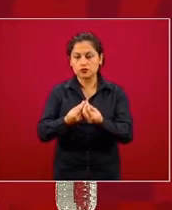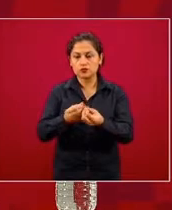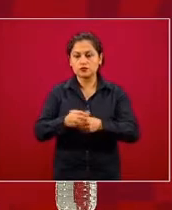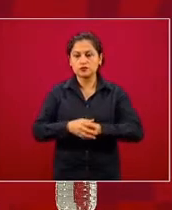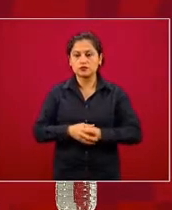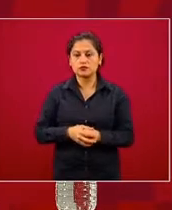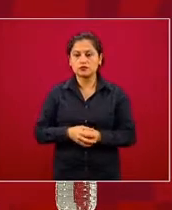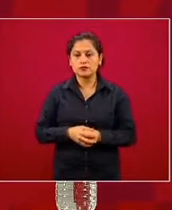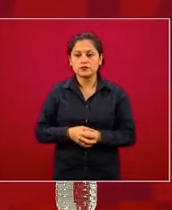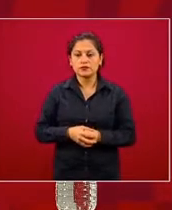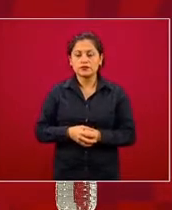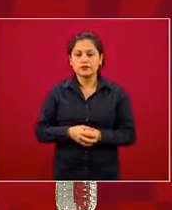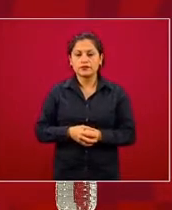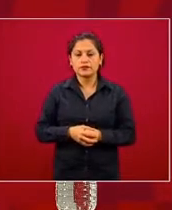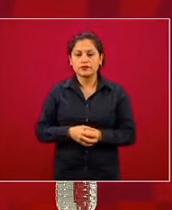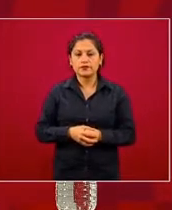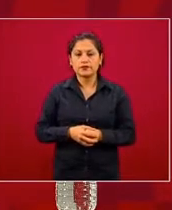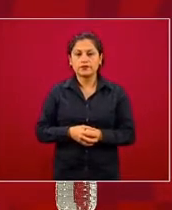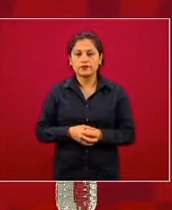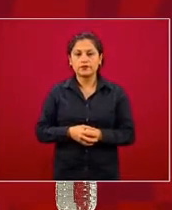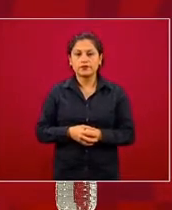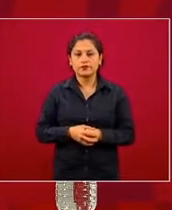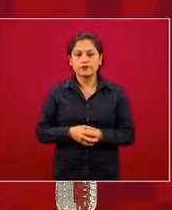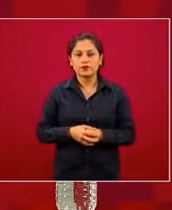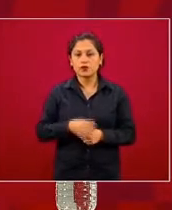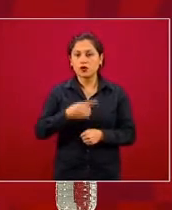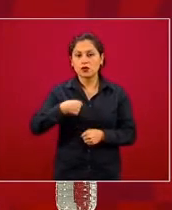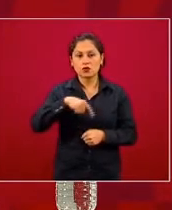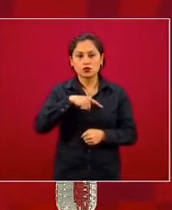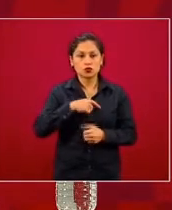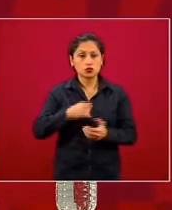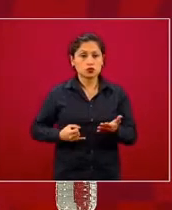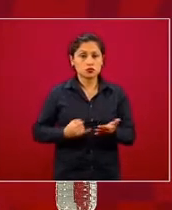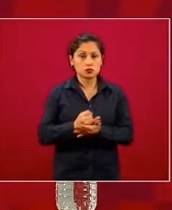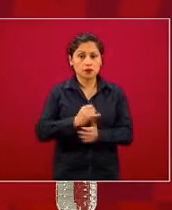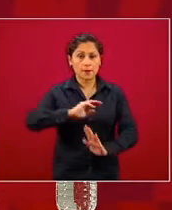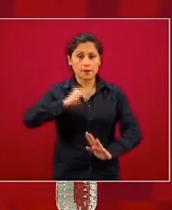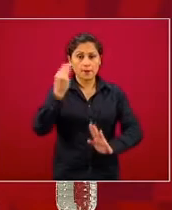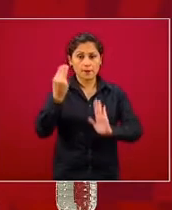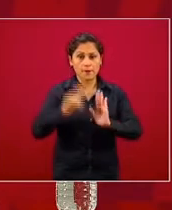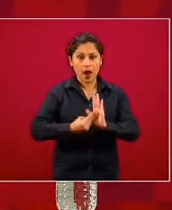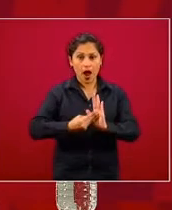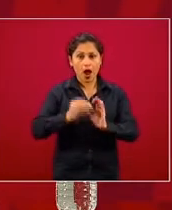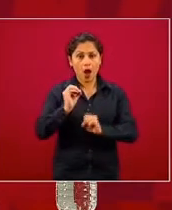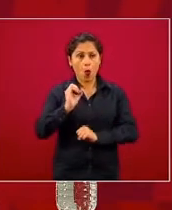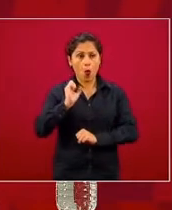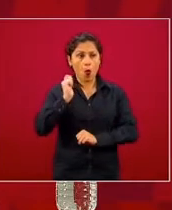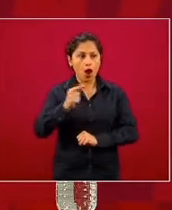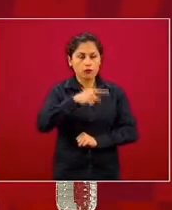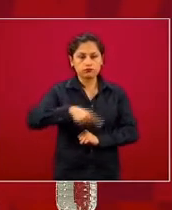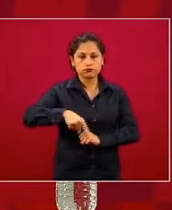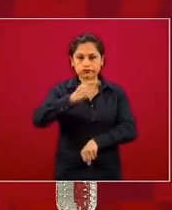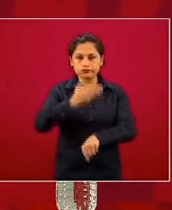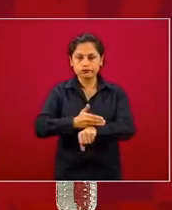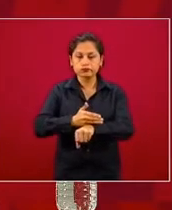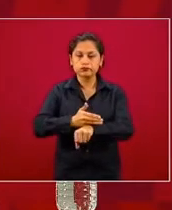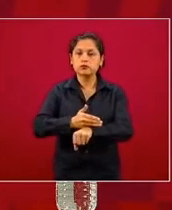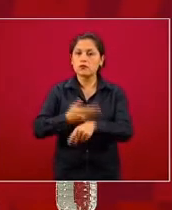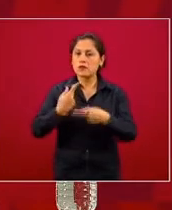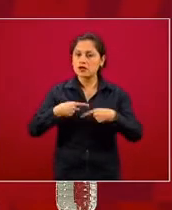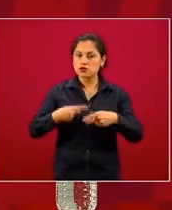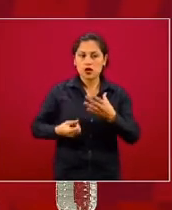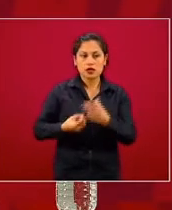we no haven't hemos optado necessarily por una chosen opción en donde se multe a las to put a personas que fine on están people who are caminando en la walking in the calle. street, Eh, but the